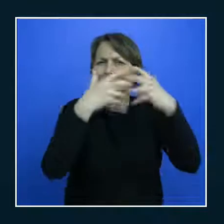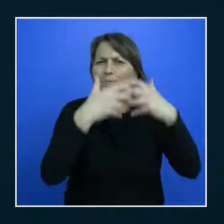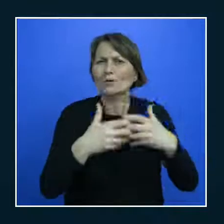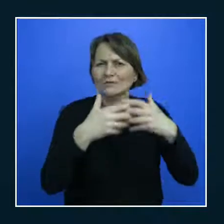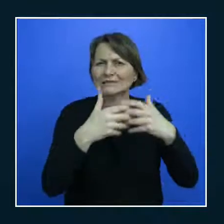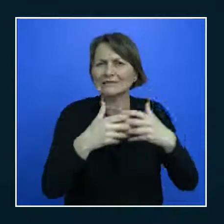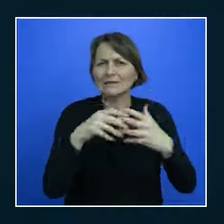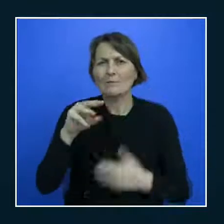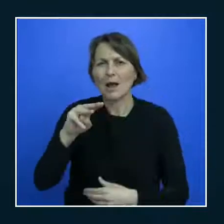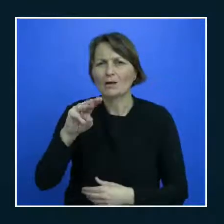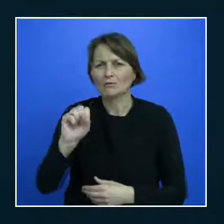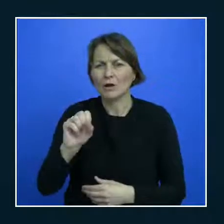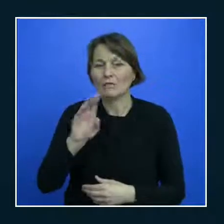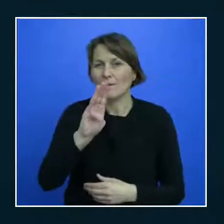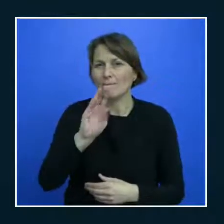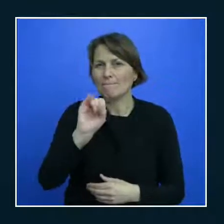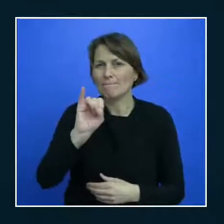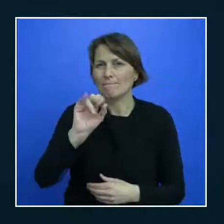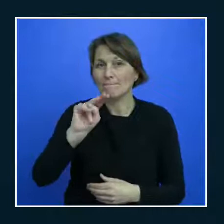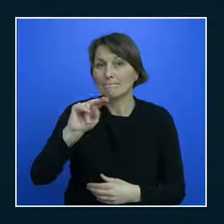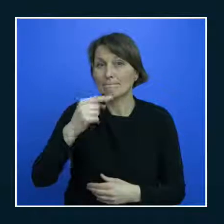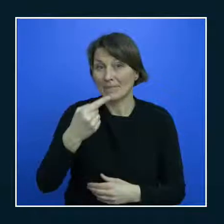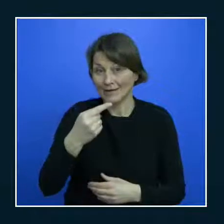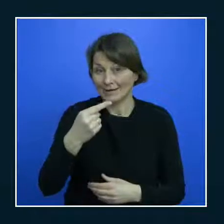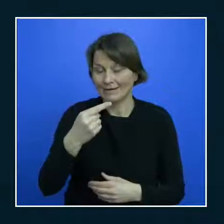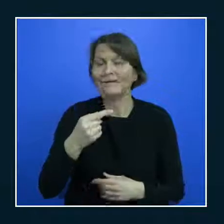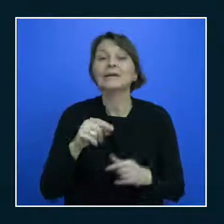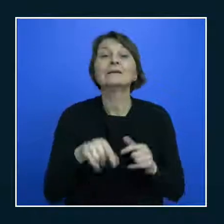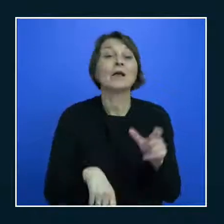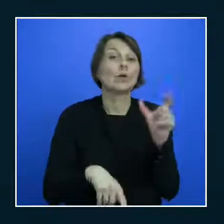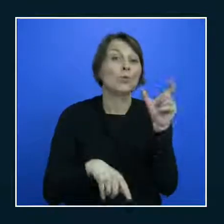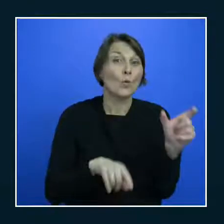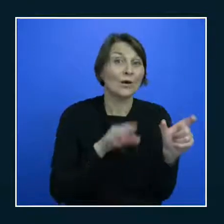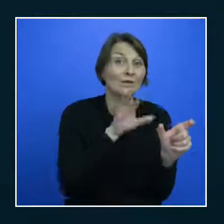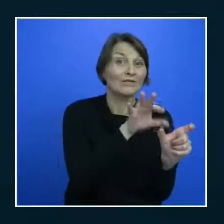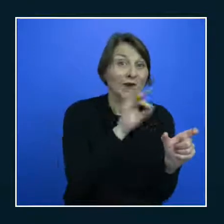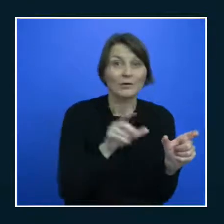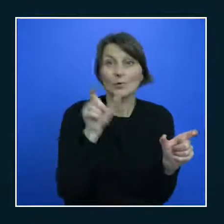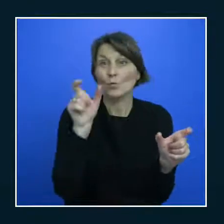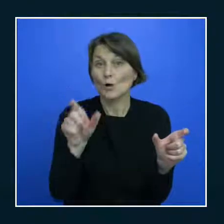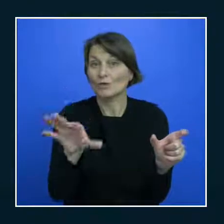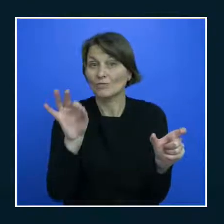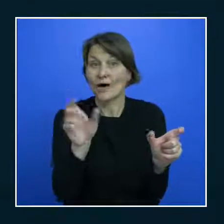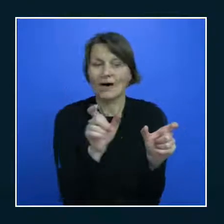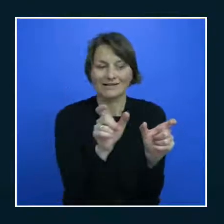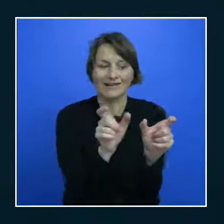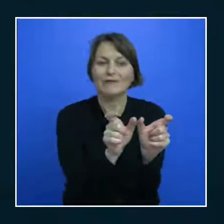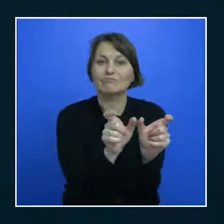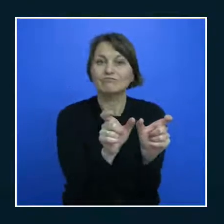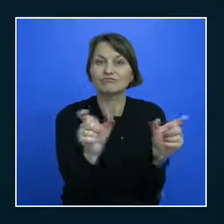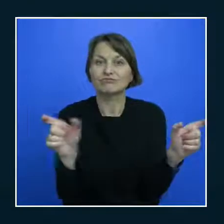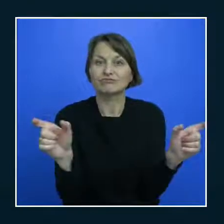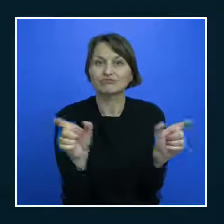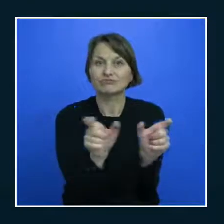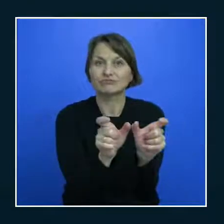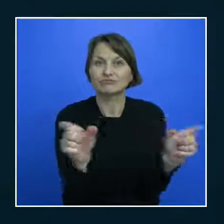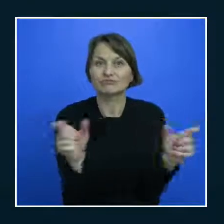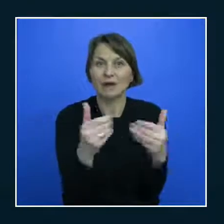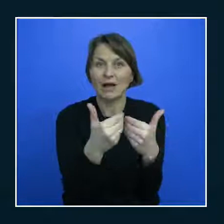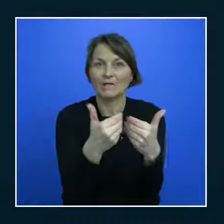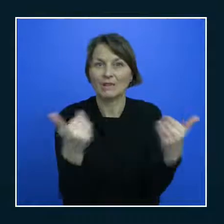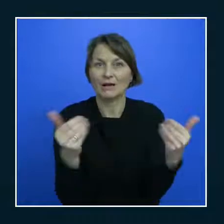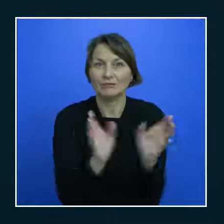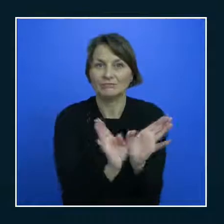the distance between those words. The best way to measure the distance between them is through this thing called cosine. This is one of the ways.